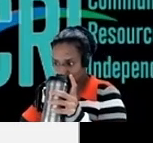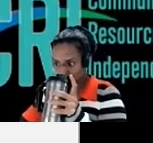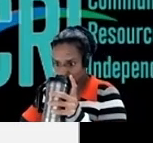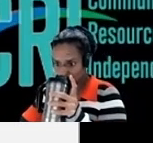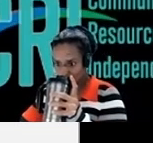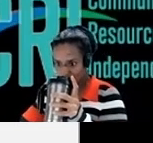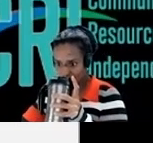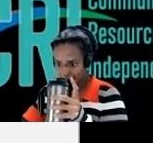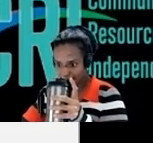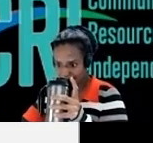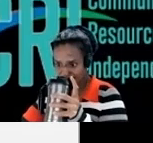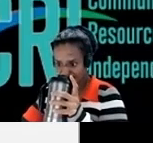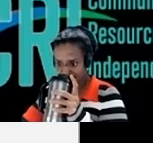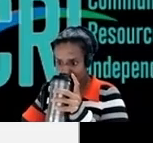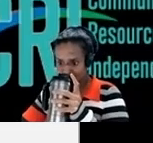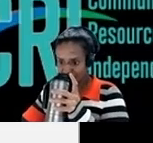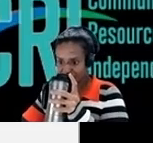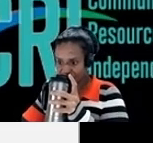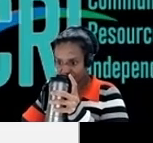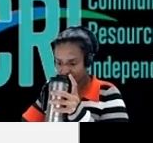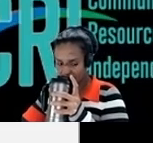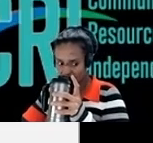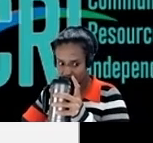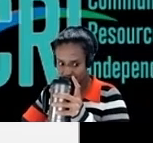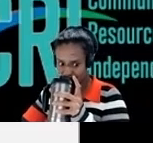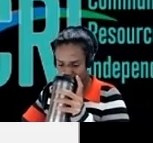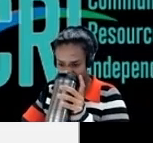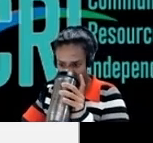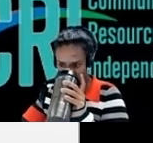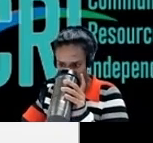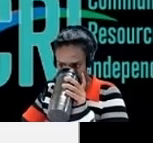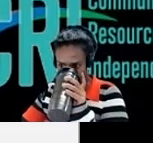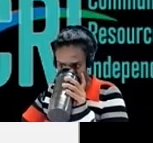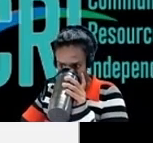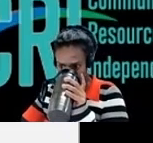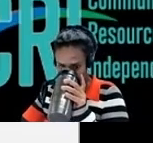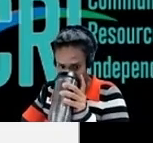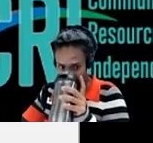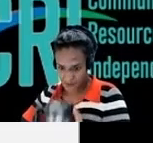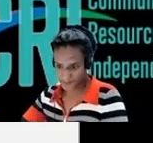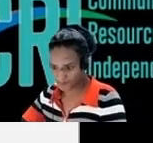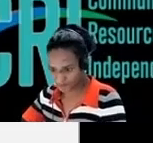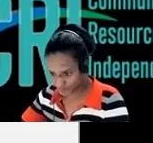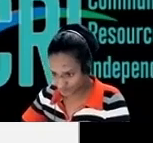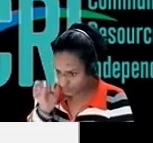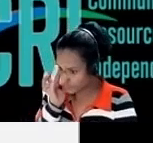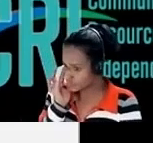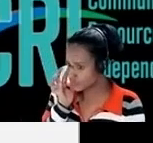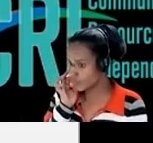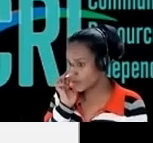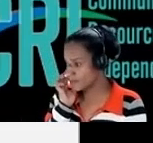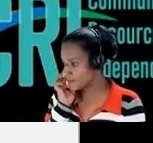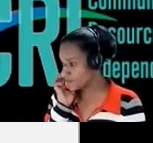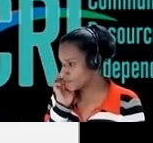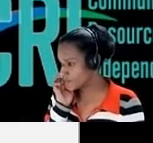help individuals get an establishment, how to get the funding, how to grow with the AT, how